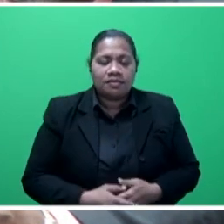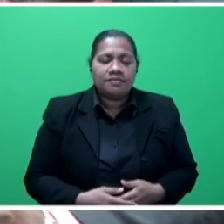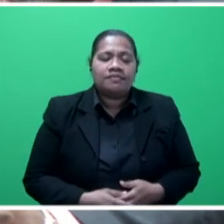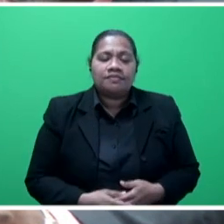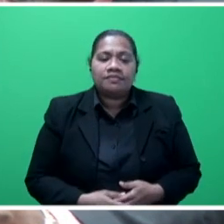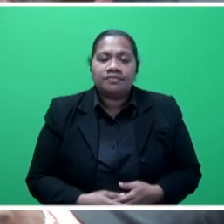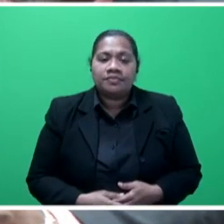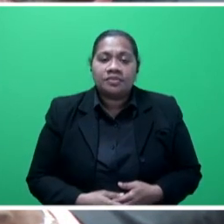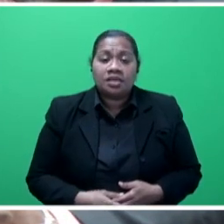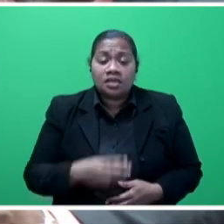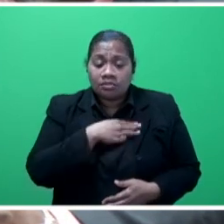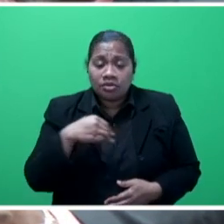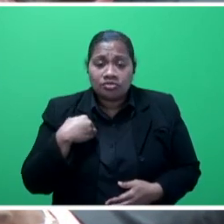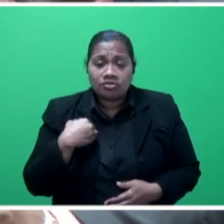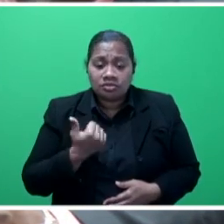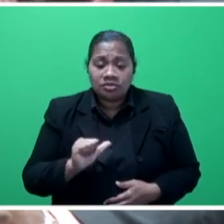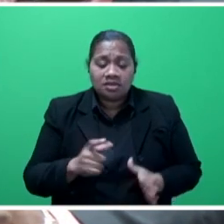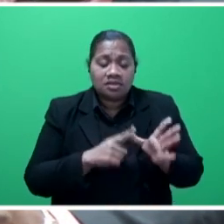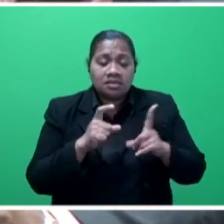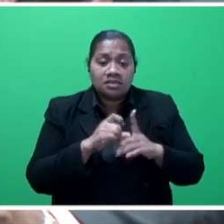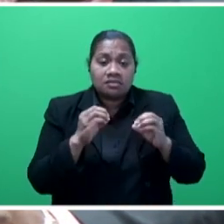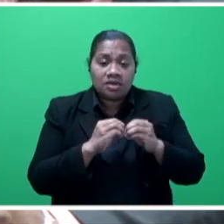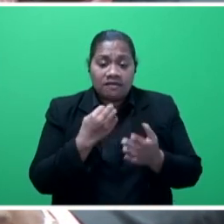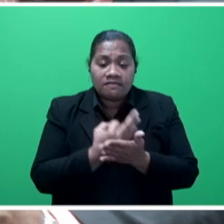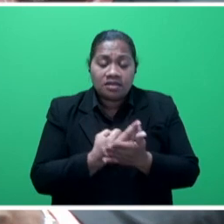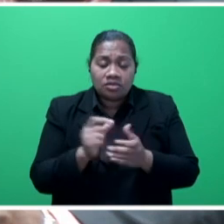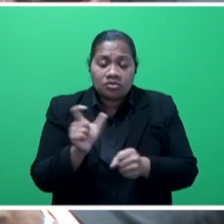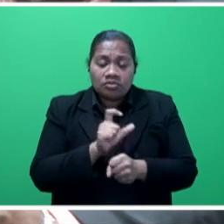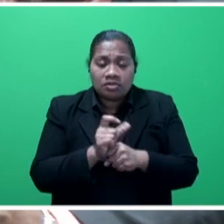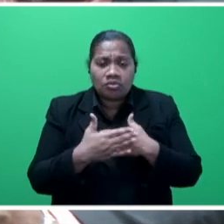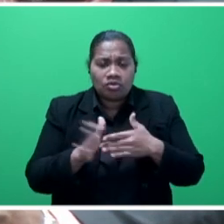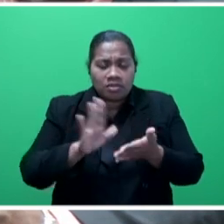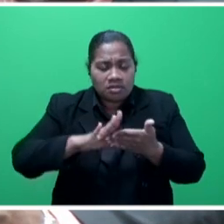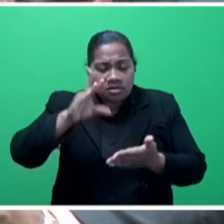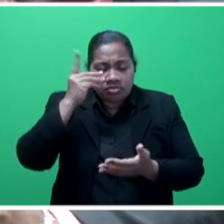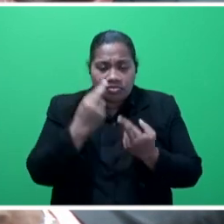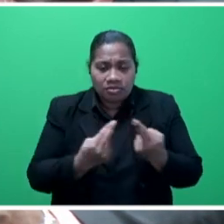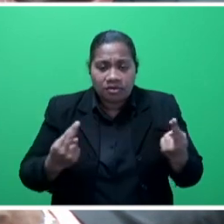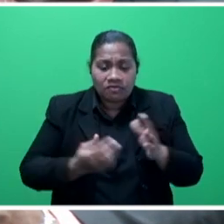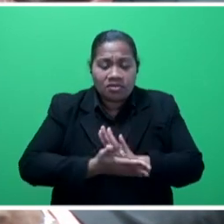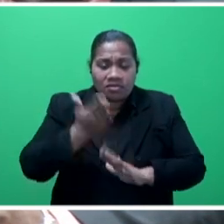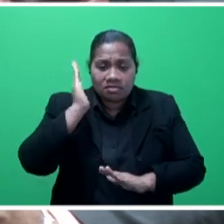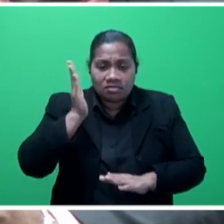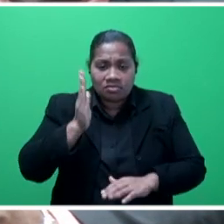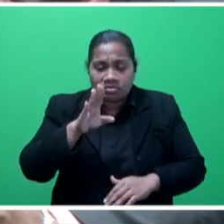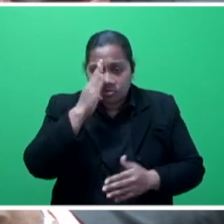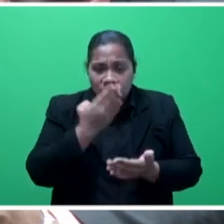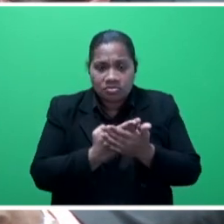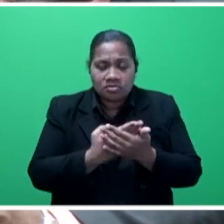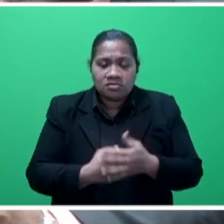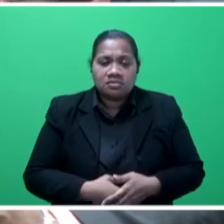utilizing ADB funding to create open education resources for secondary school students in STEM subjects, that is